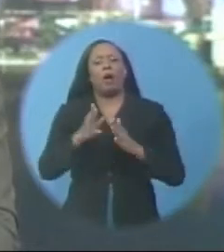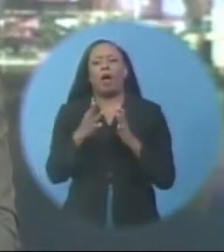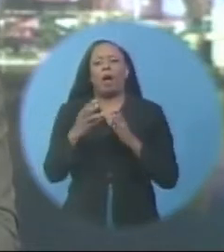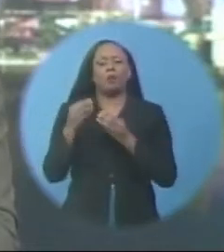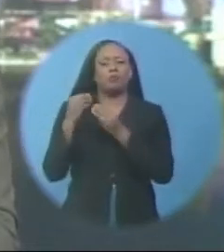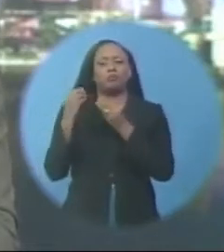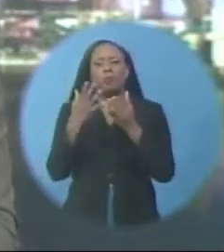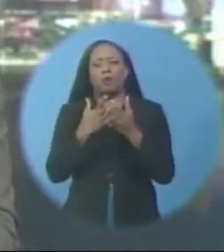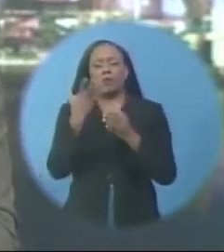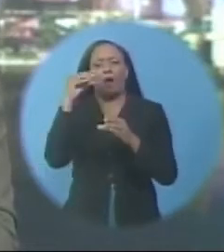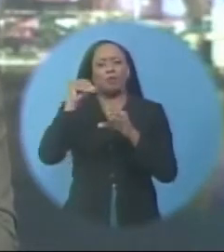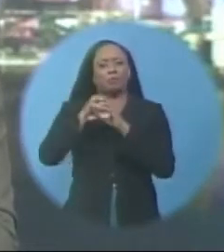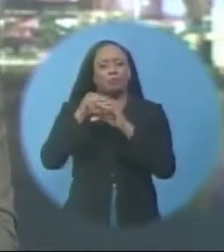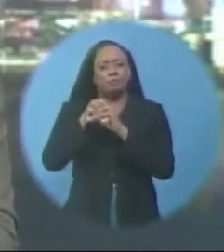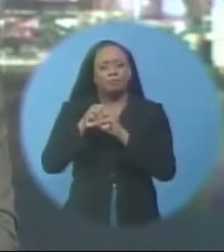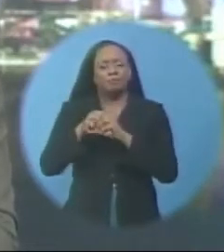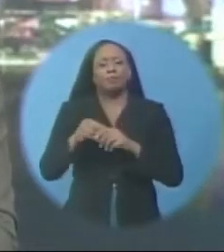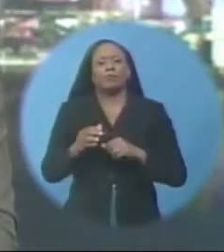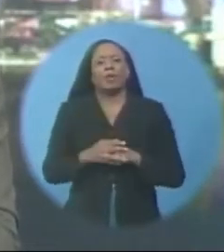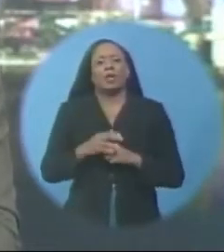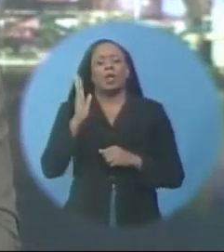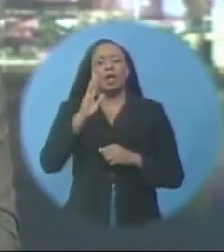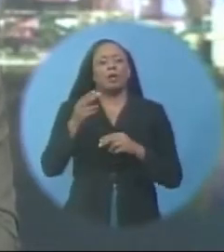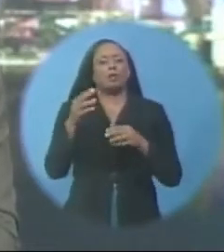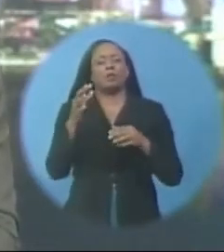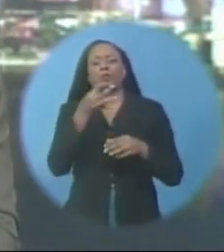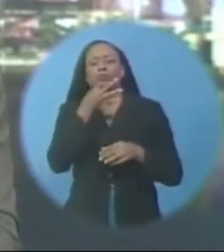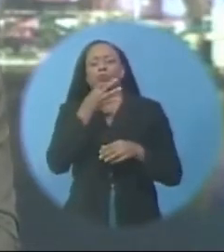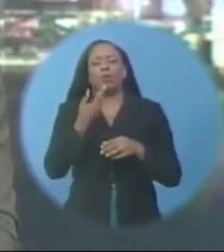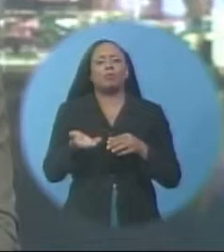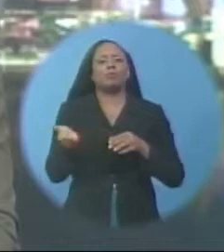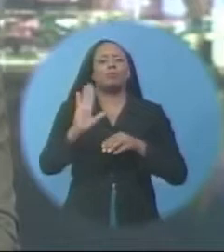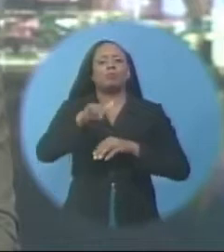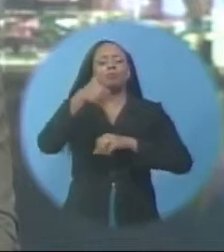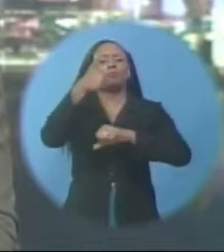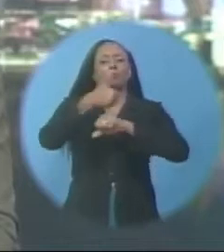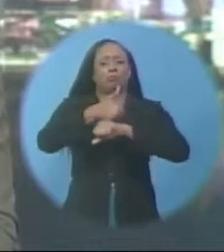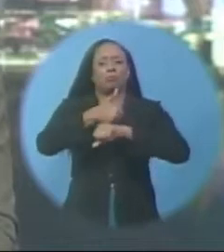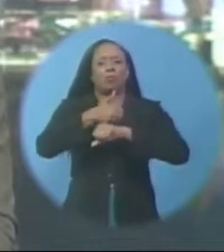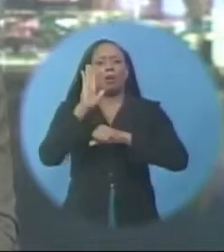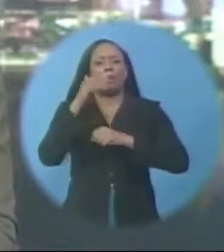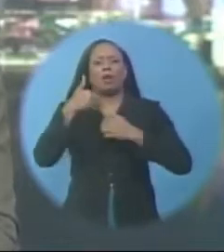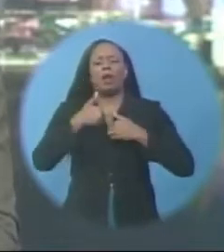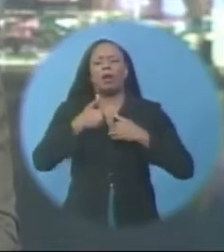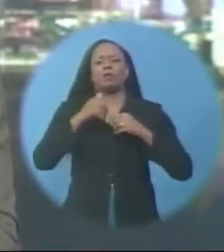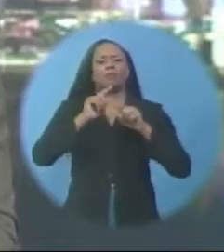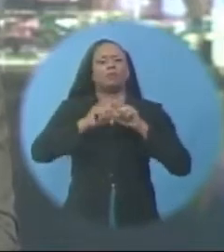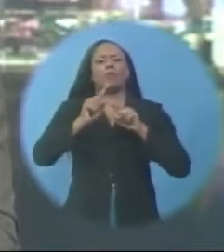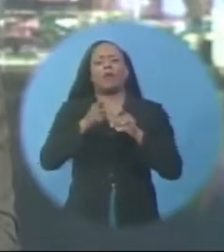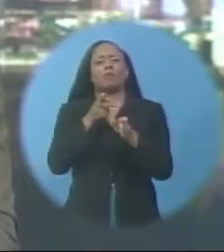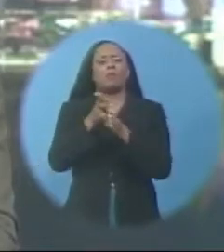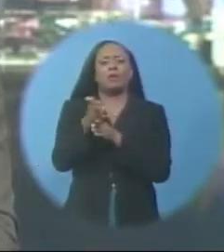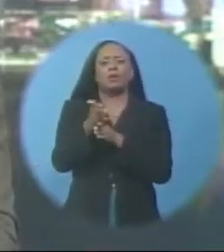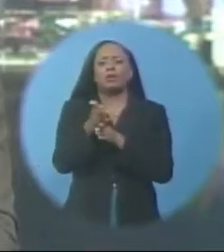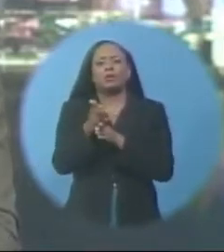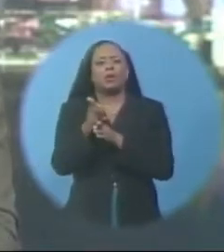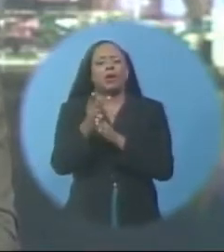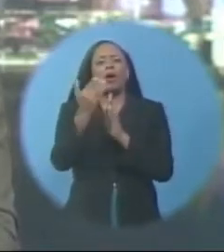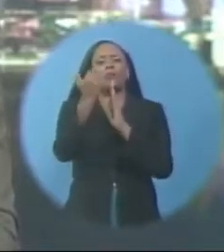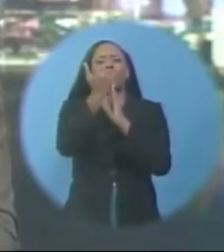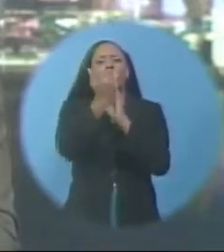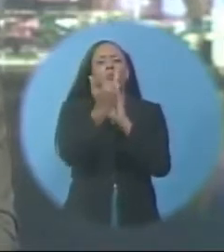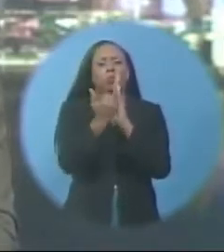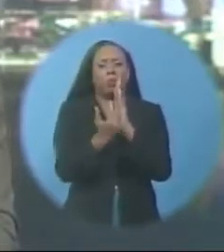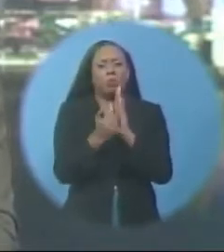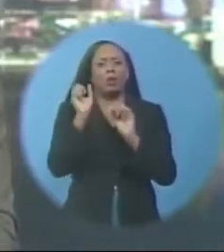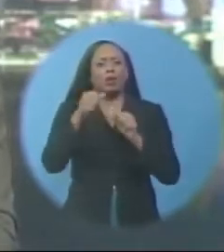days, and CCB founder Grady Clark says it will contain A-list professionals from the credit union's movement who would be